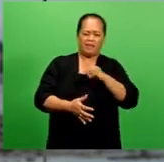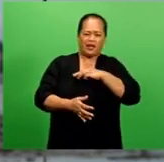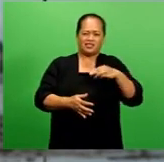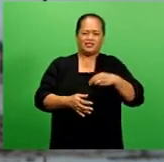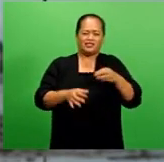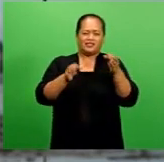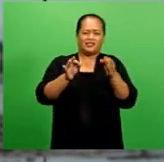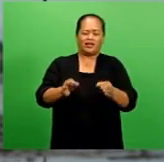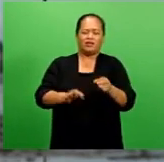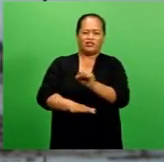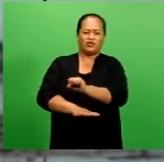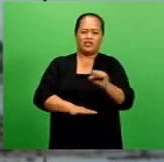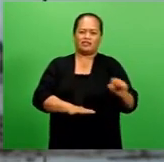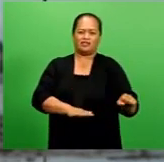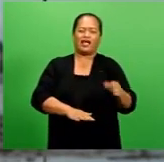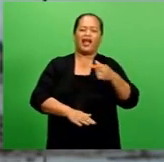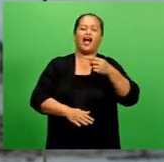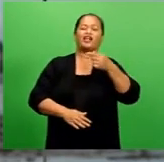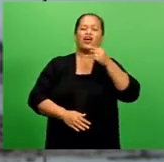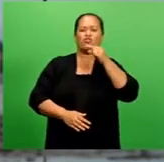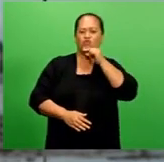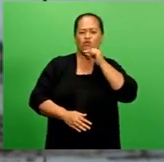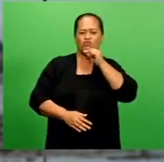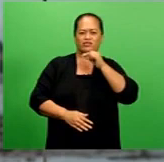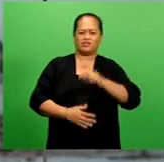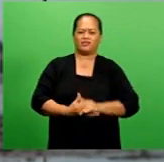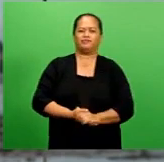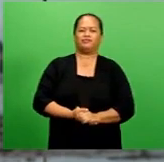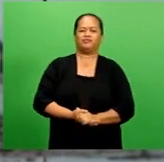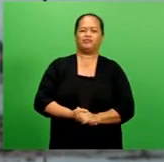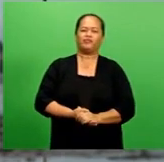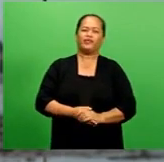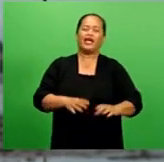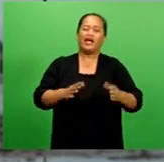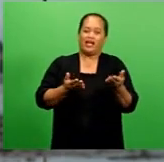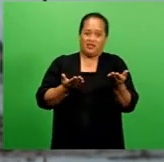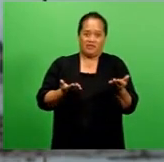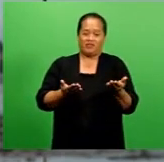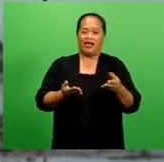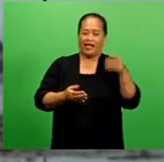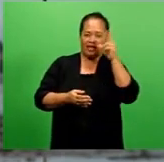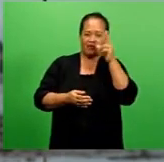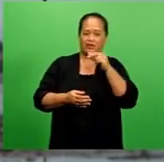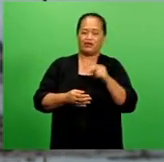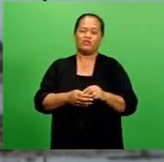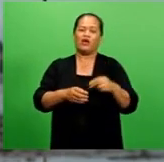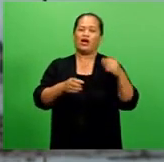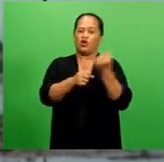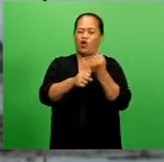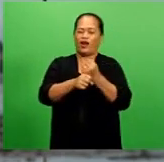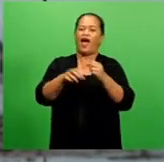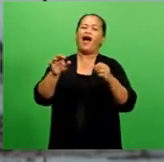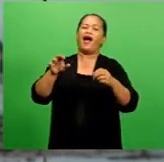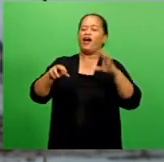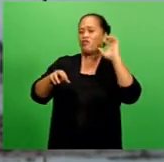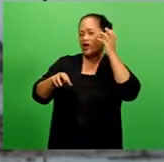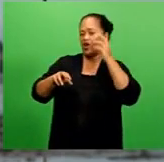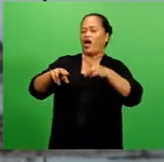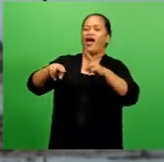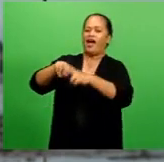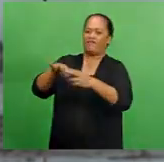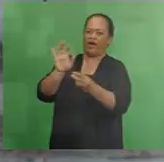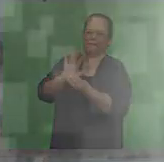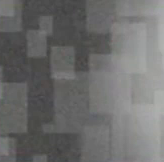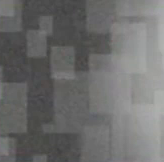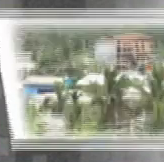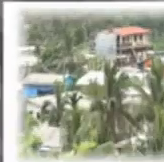on scholarships and loans. For these stories and others, you can tune in daily to our sister radio station, Gold FM. To our poll question